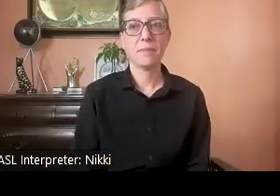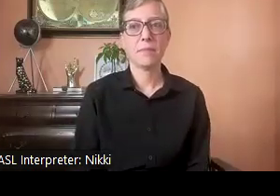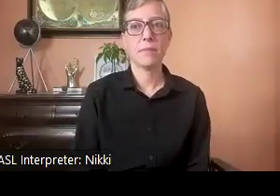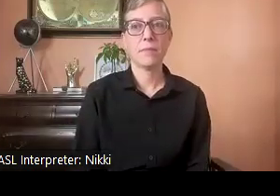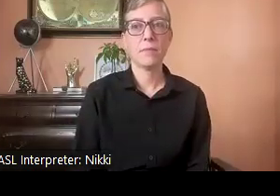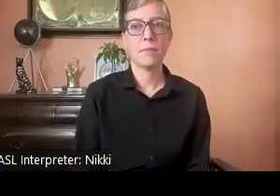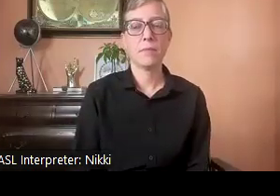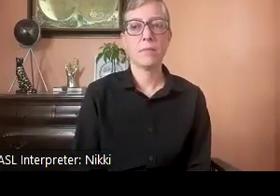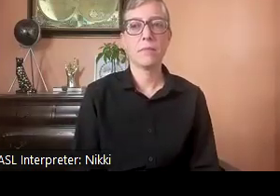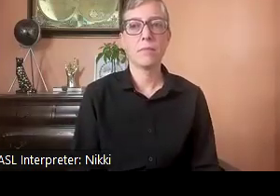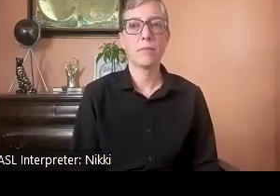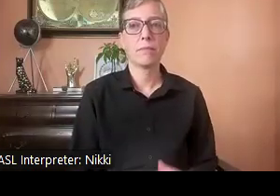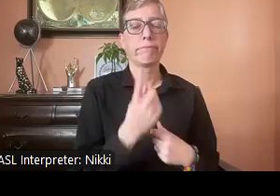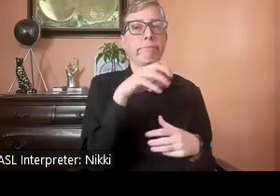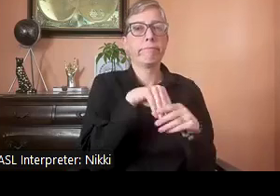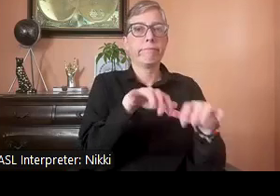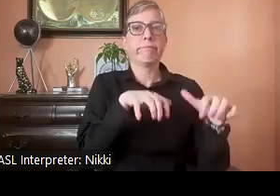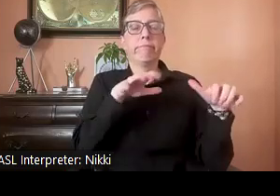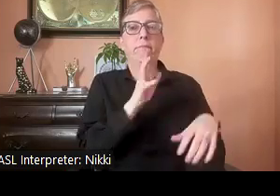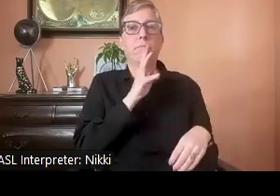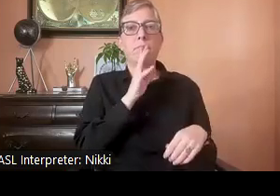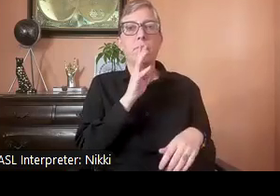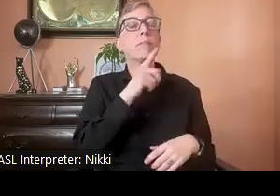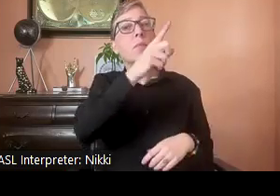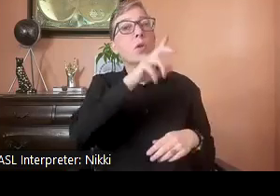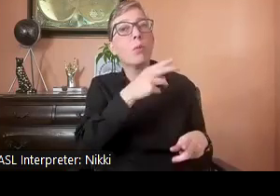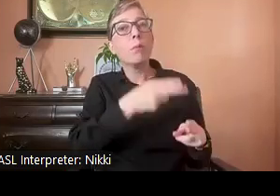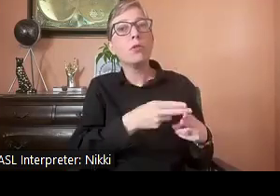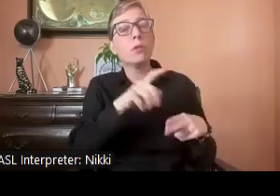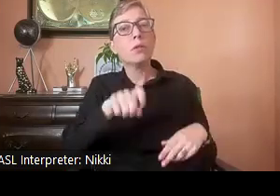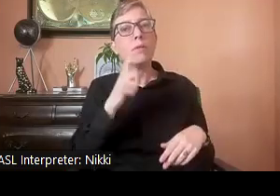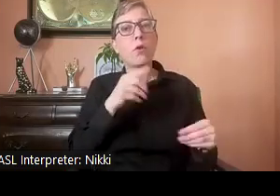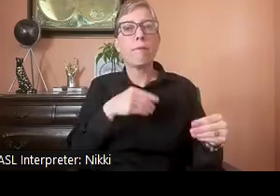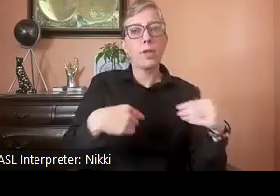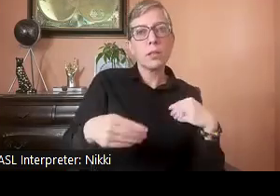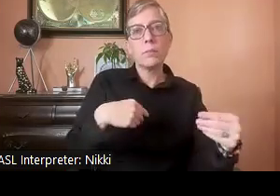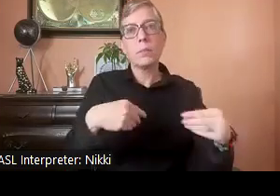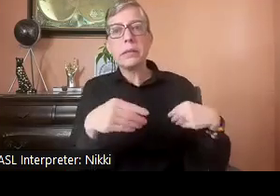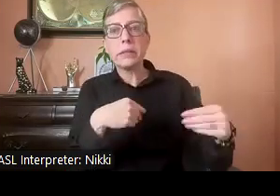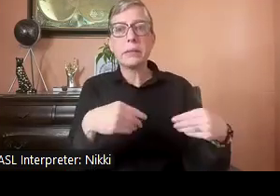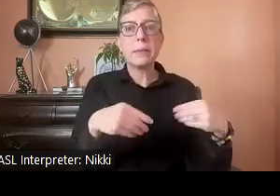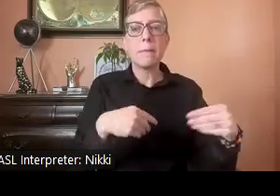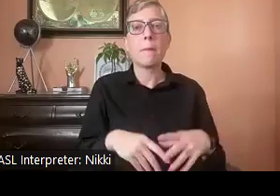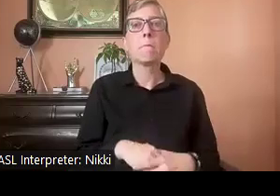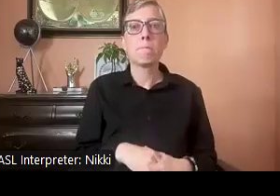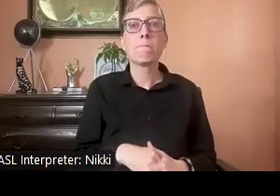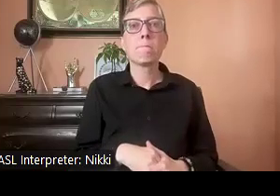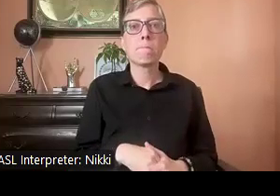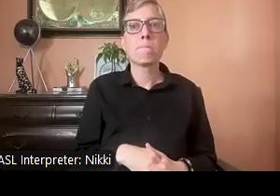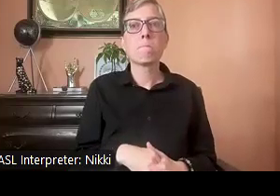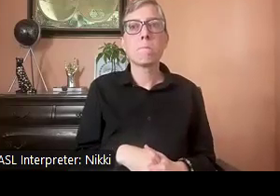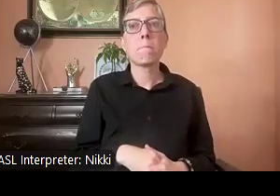Also to that point, I mean, you mentioned the need for flexibility. Yes. You mentioned at the